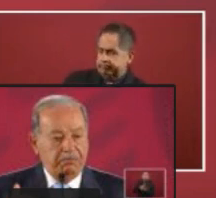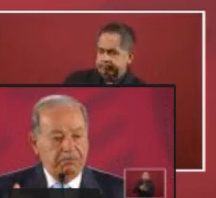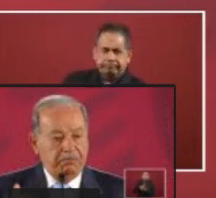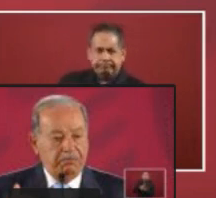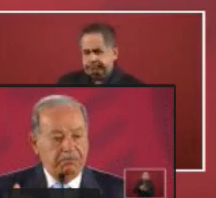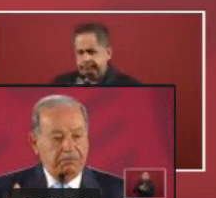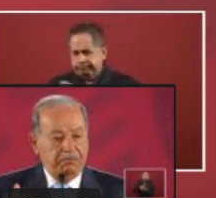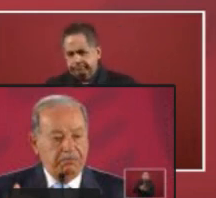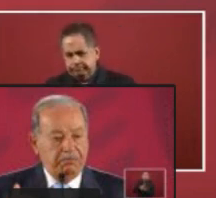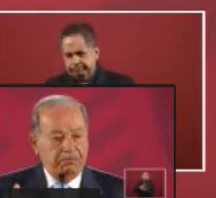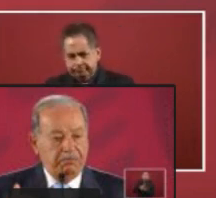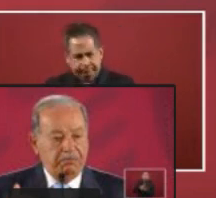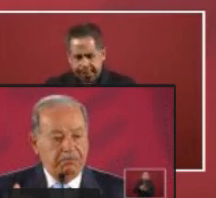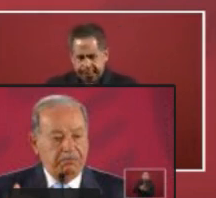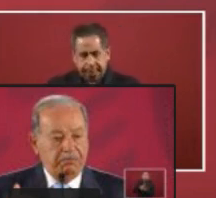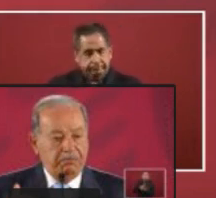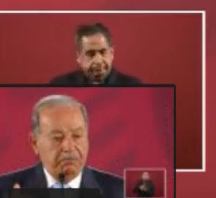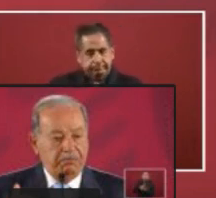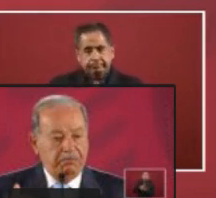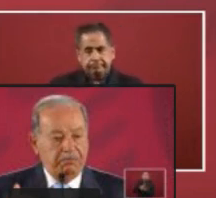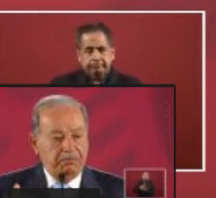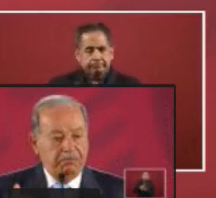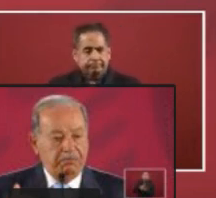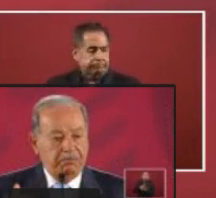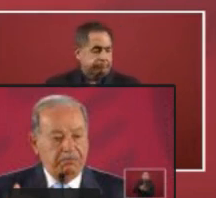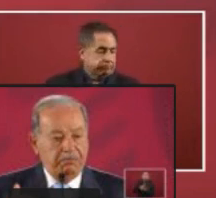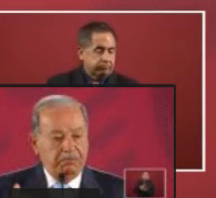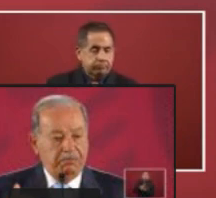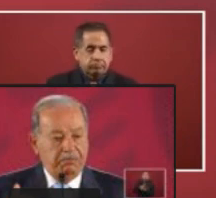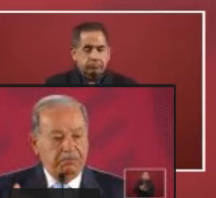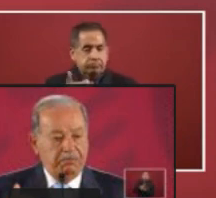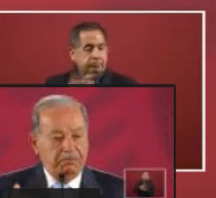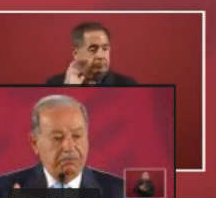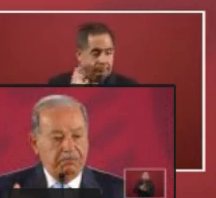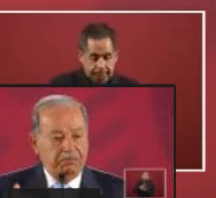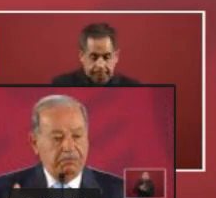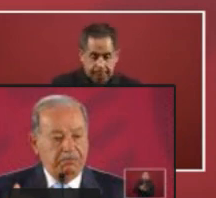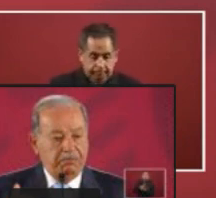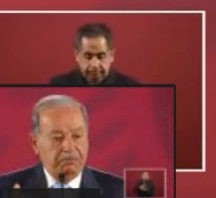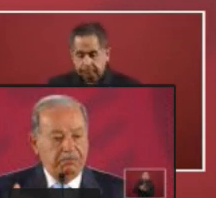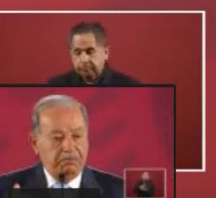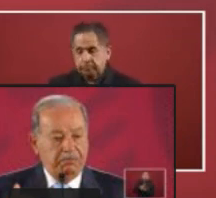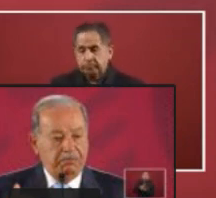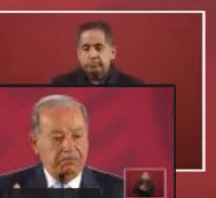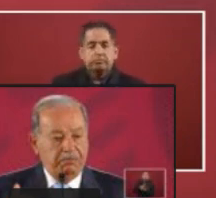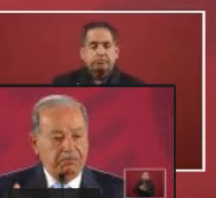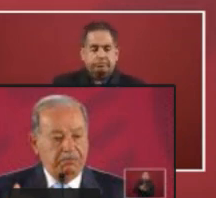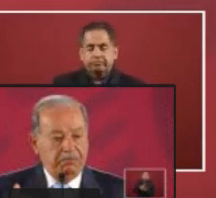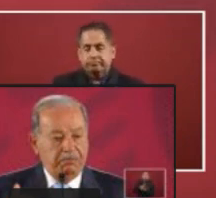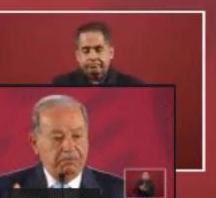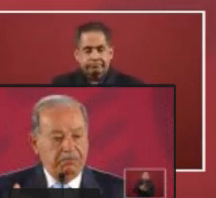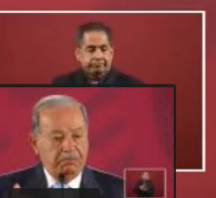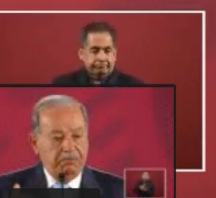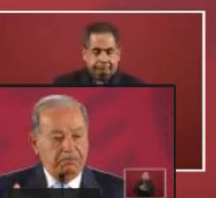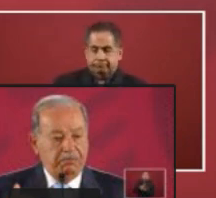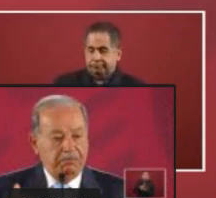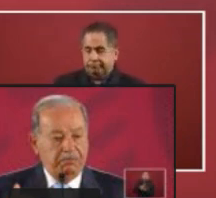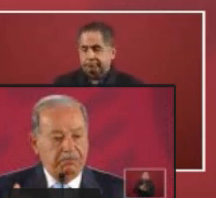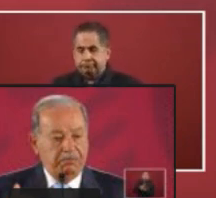It does not affect CFE. On the contrary, it lowered the tariff.